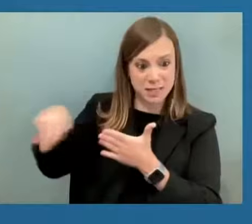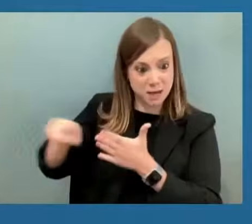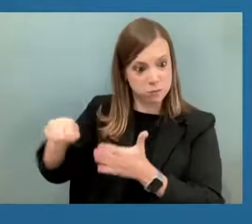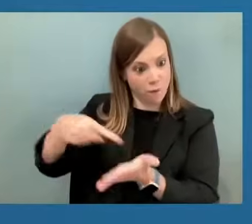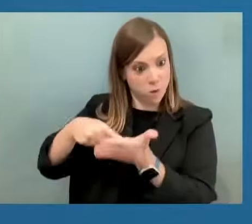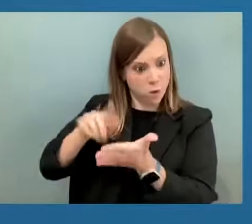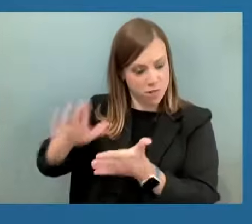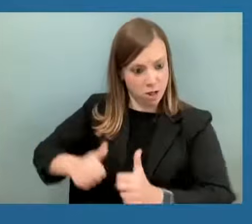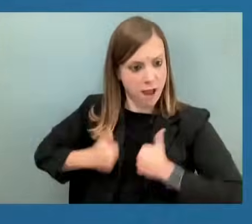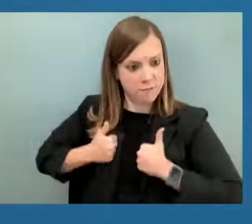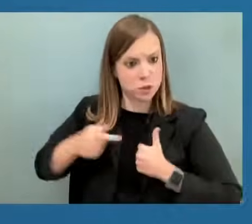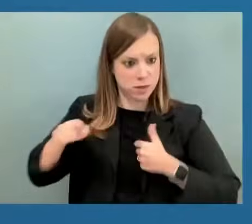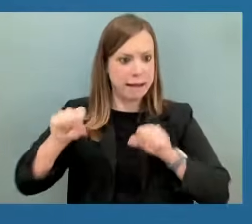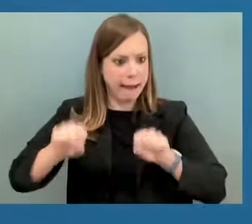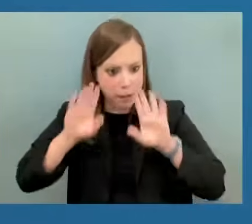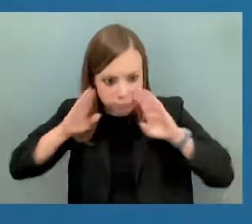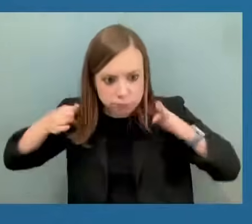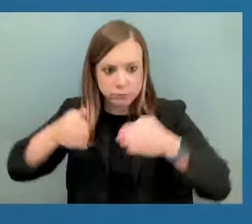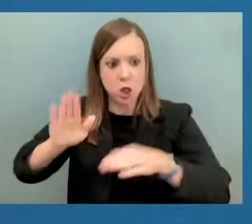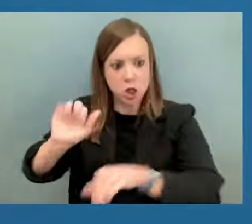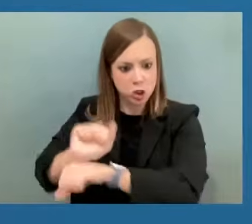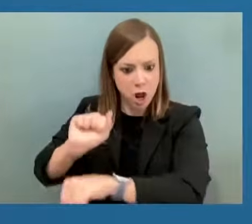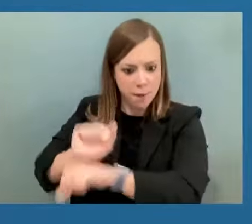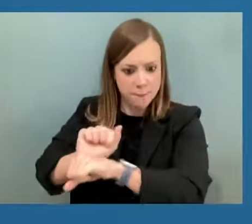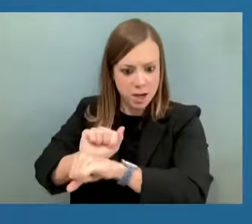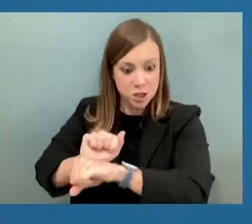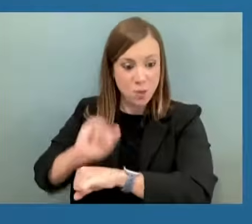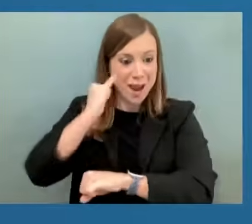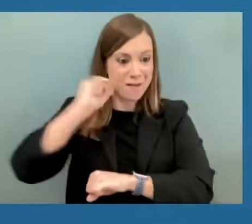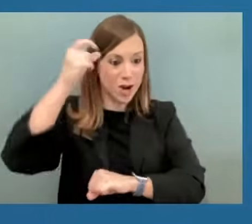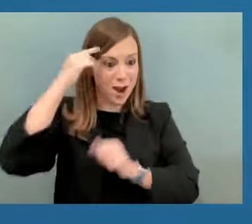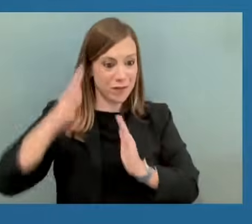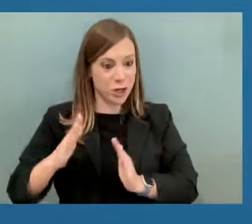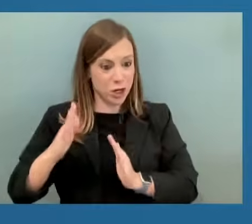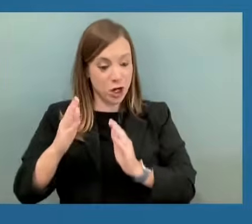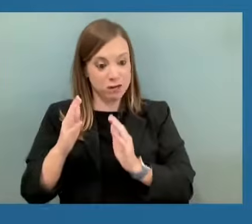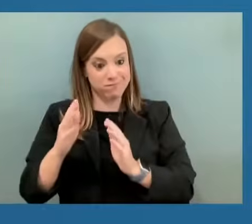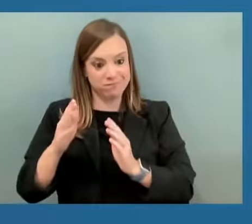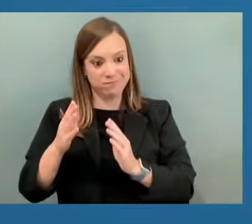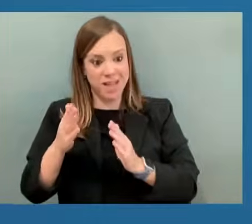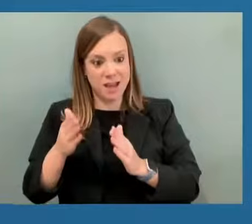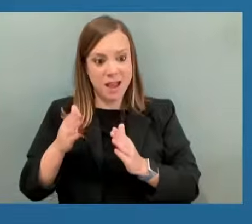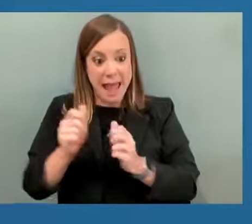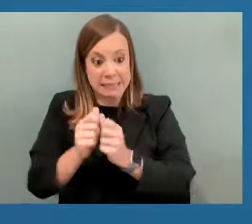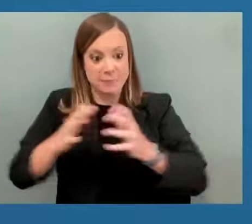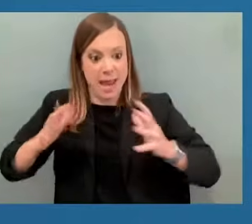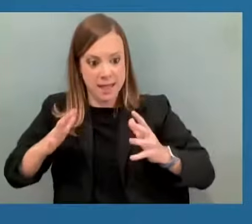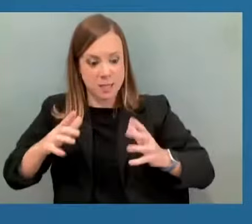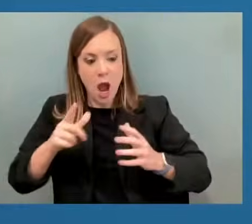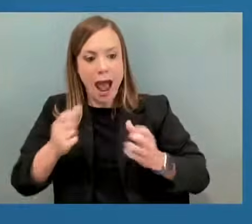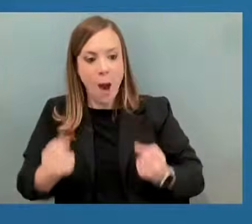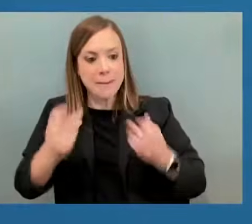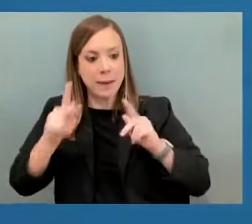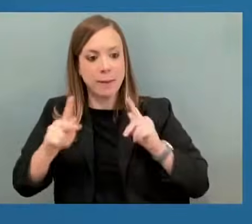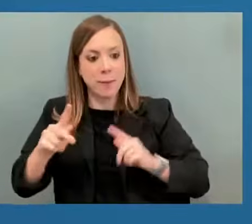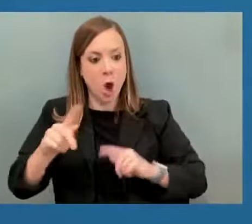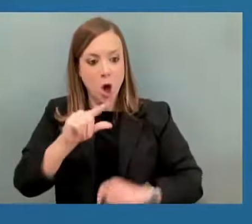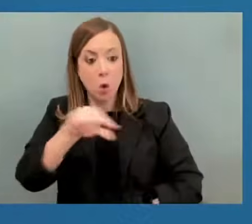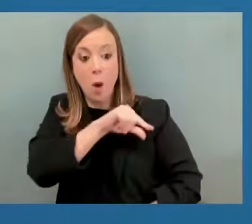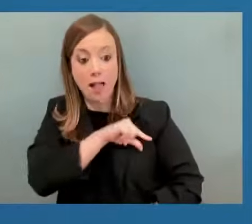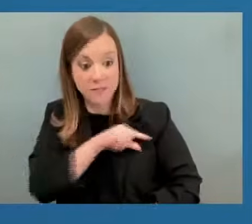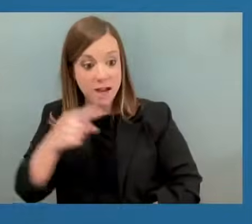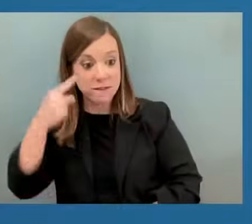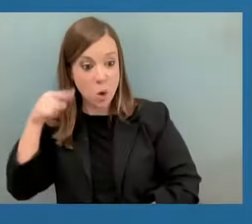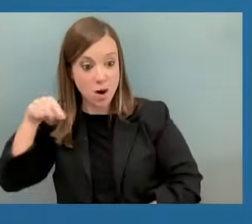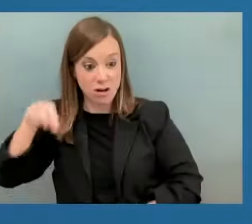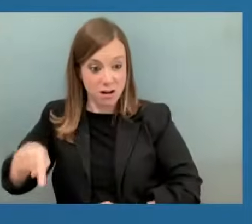the tax credit, that helps with financial security. When the governor does things like put money in the budget